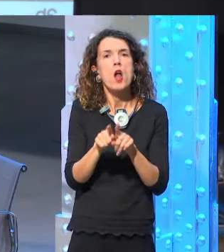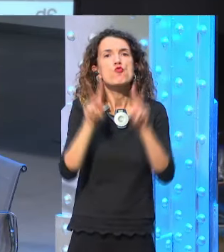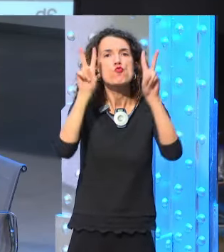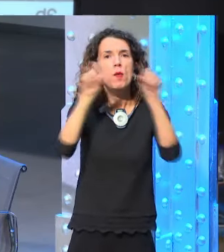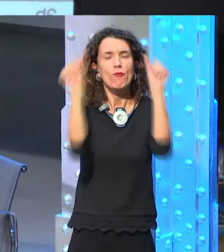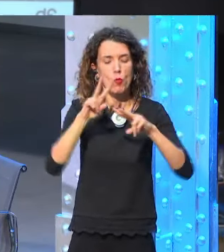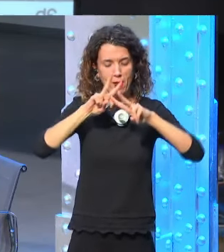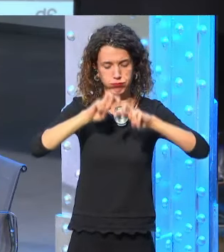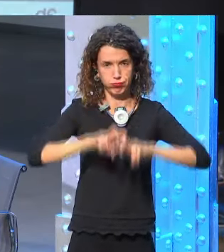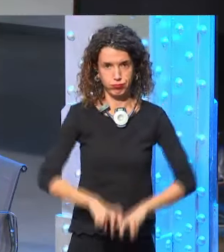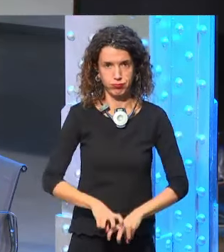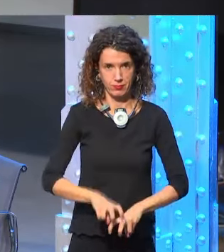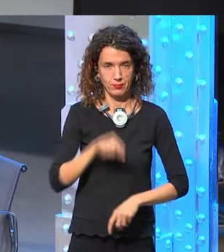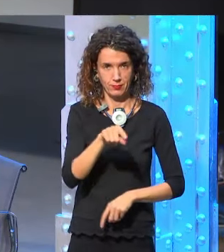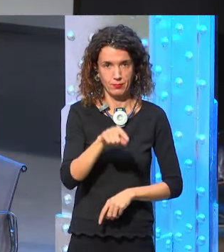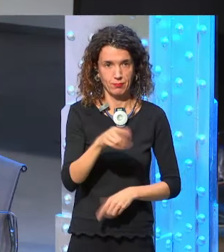new design methods.